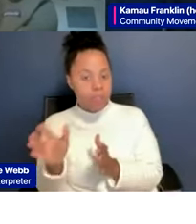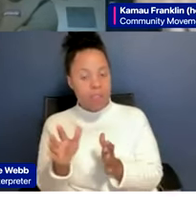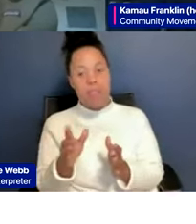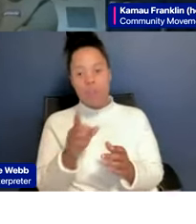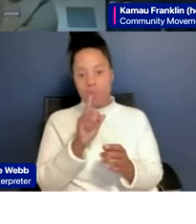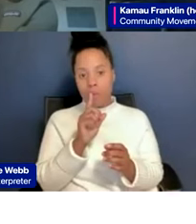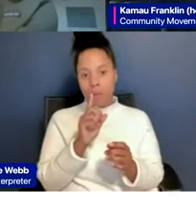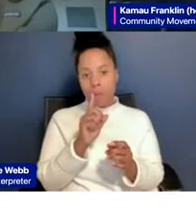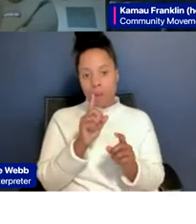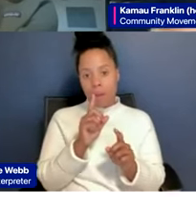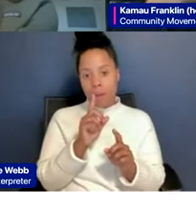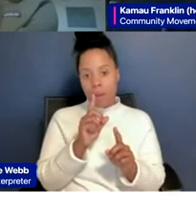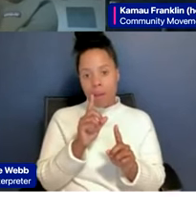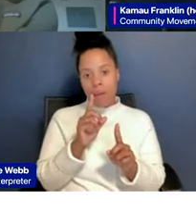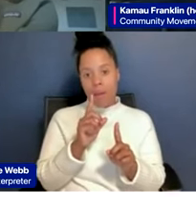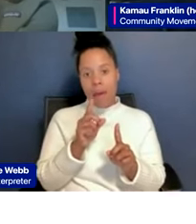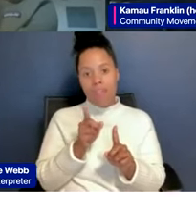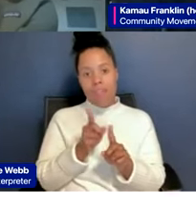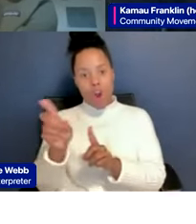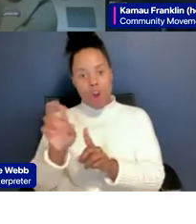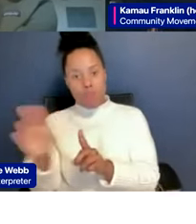in building captured areas,